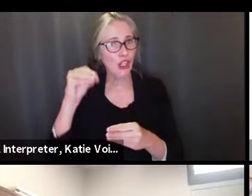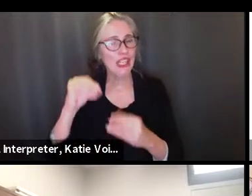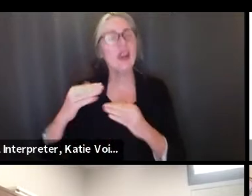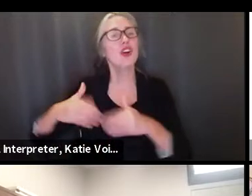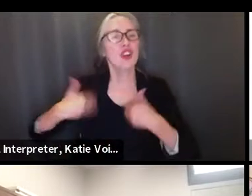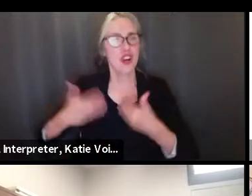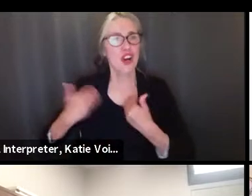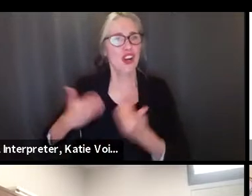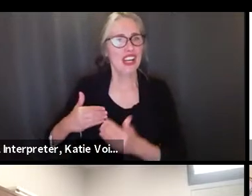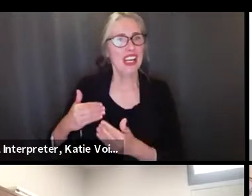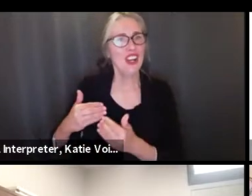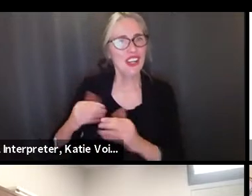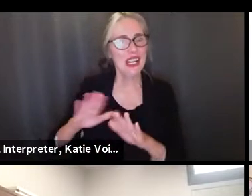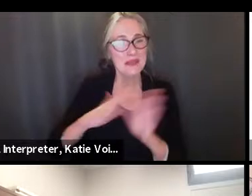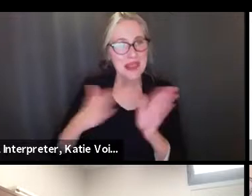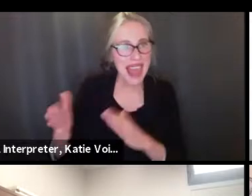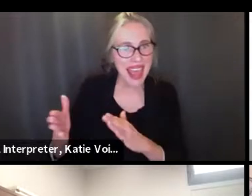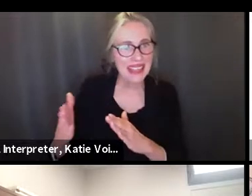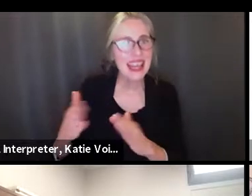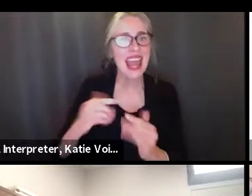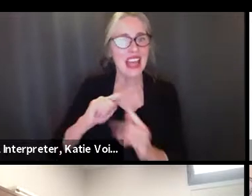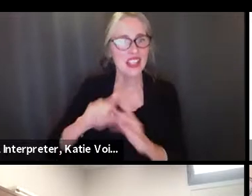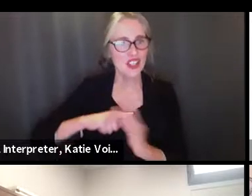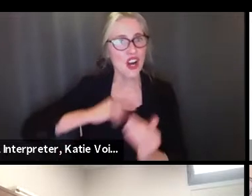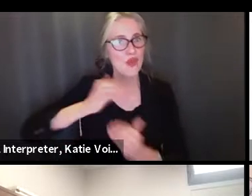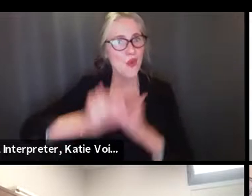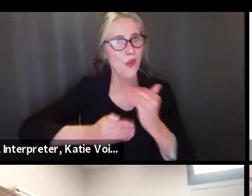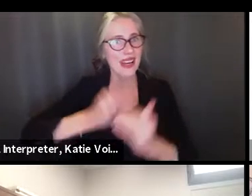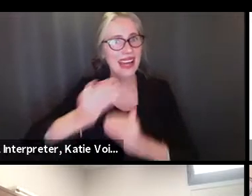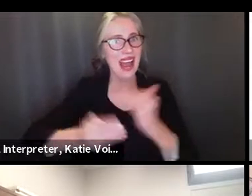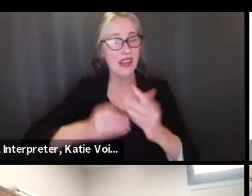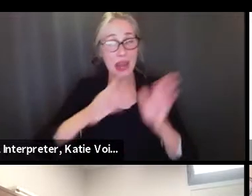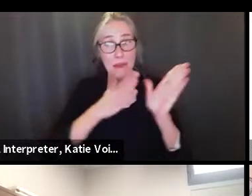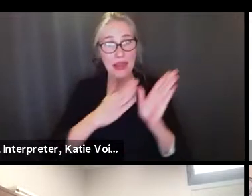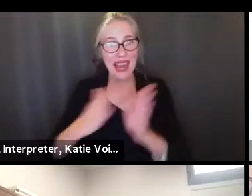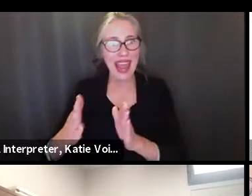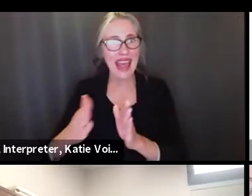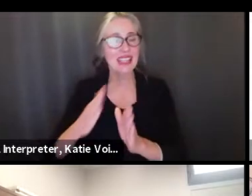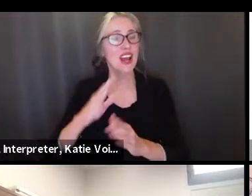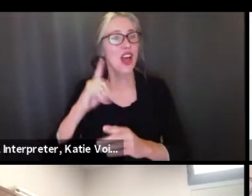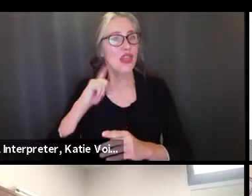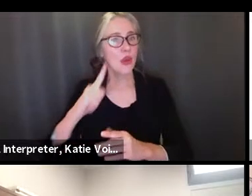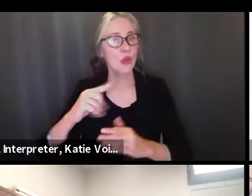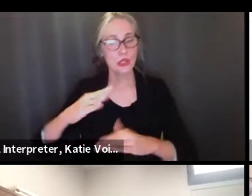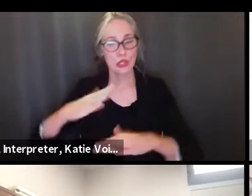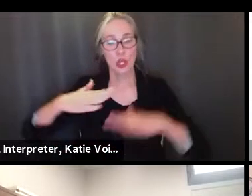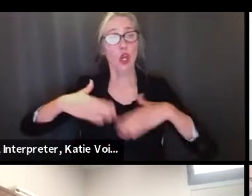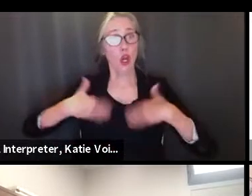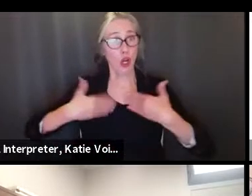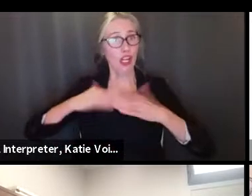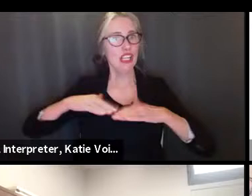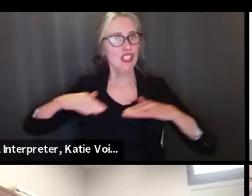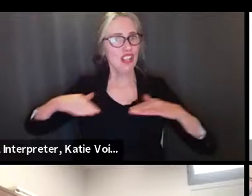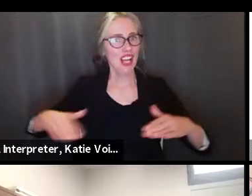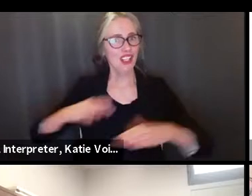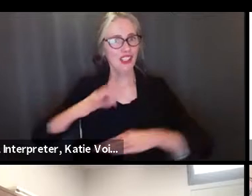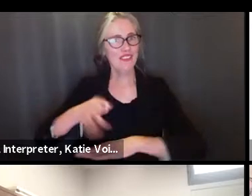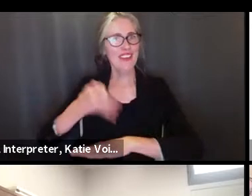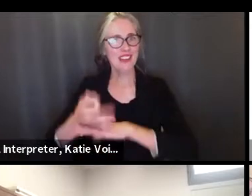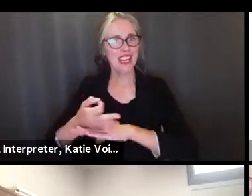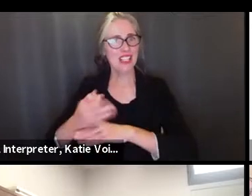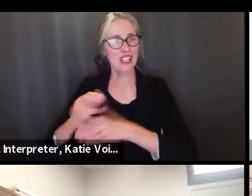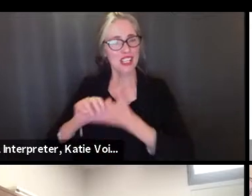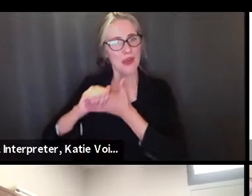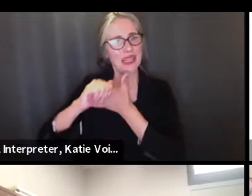plan rollout and to begin to plan for and implement those early childhood foundations that will help us reach our strategic